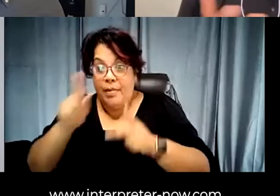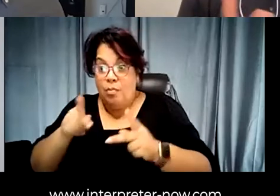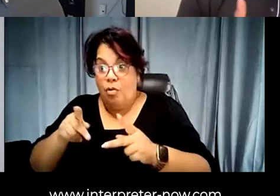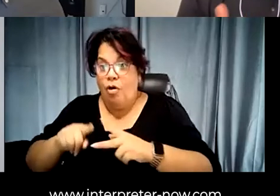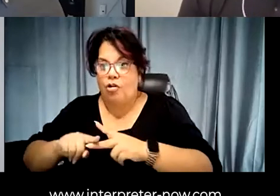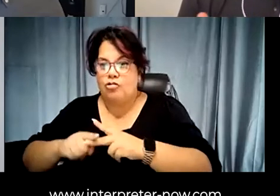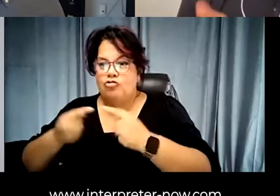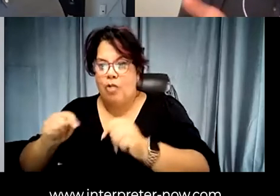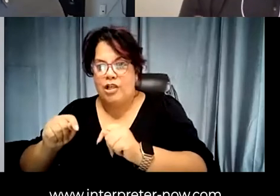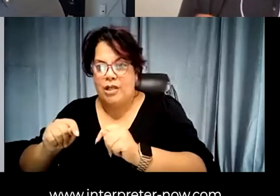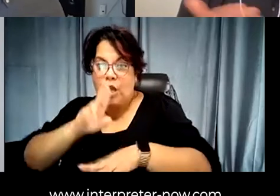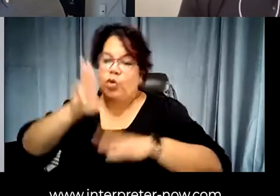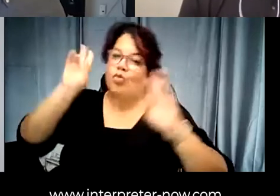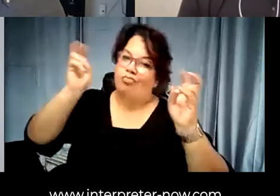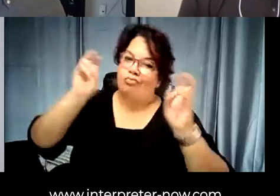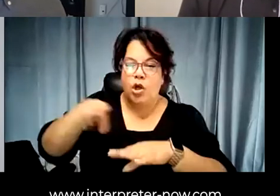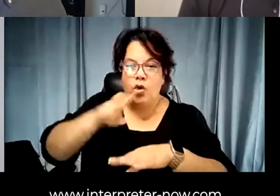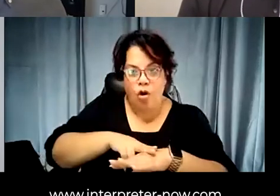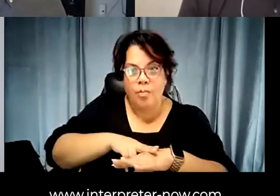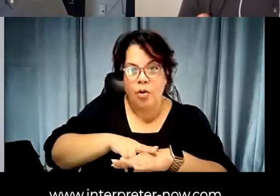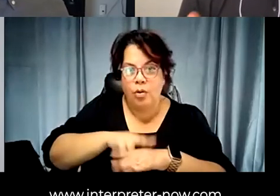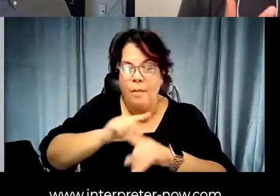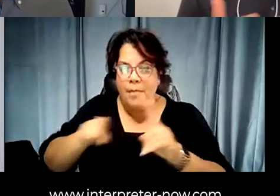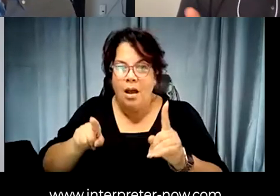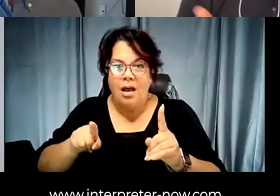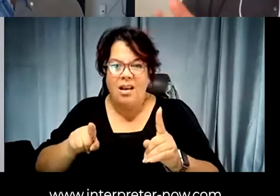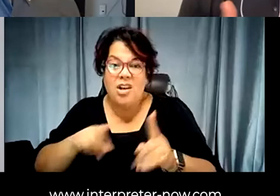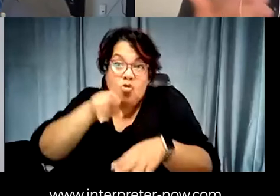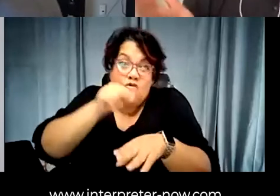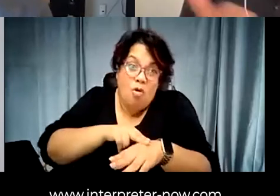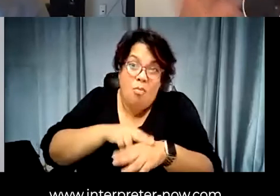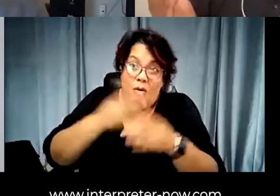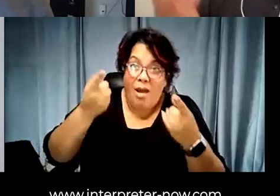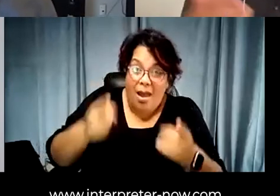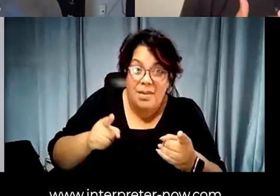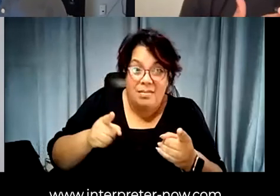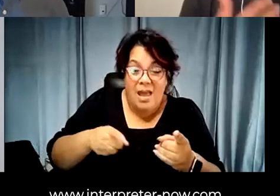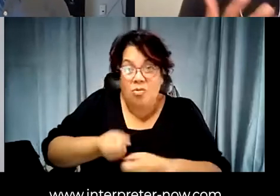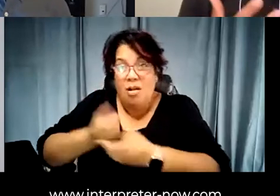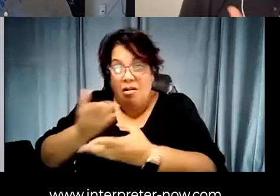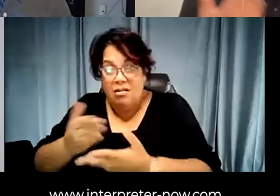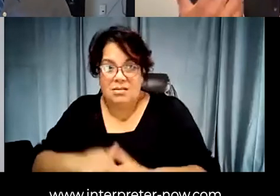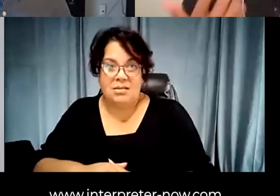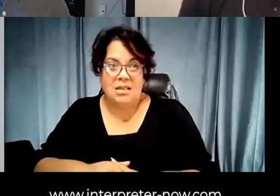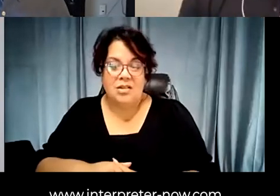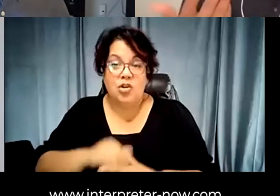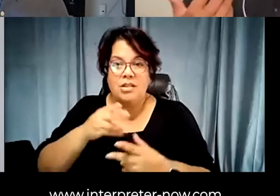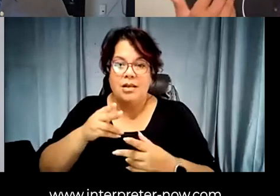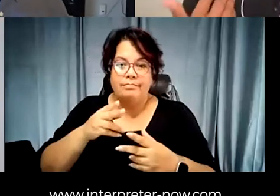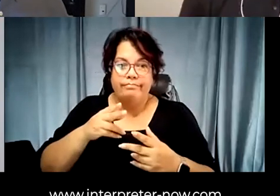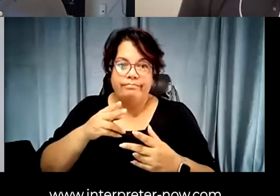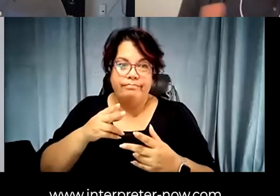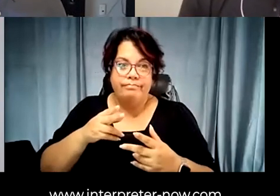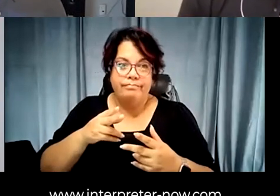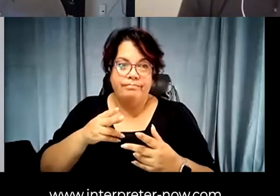normal got us to this point where we have to have this panel. Like there is a universe where the normal, this panel doesn't